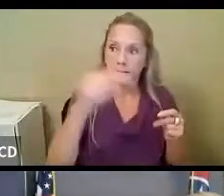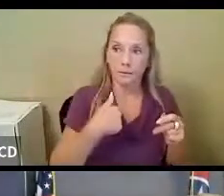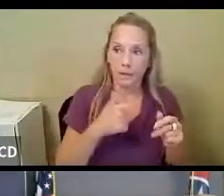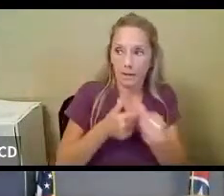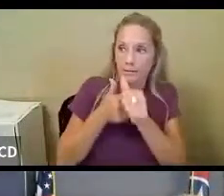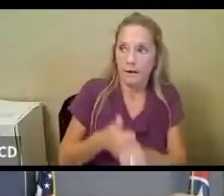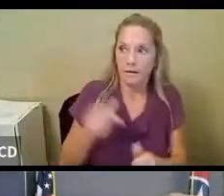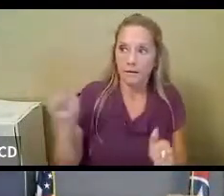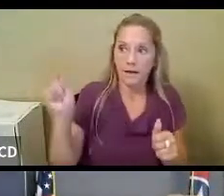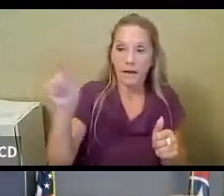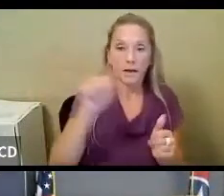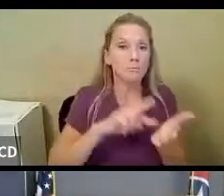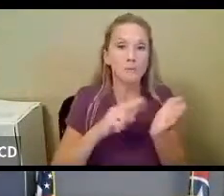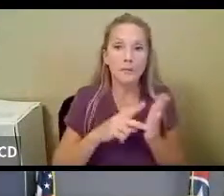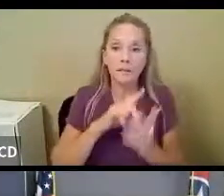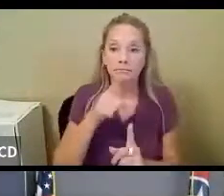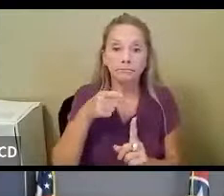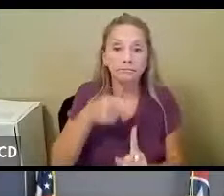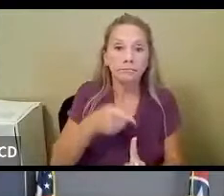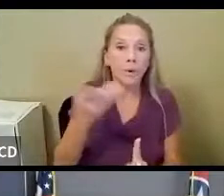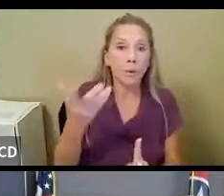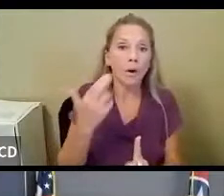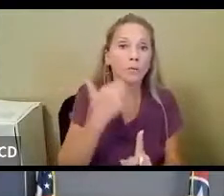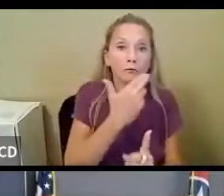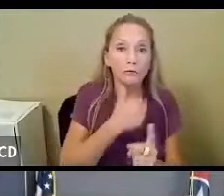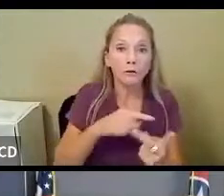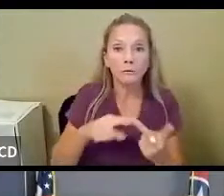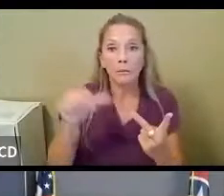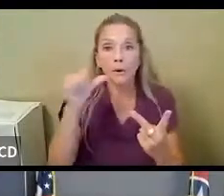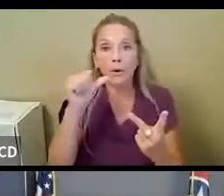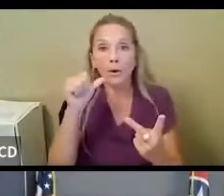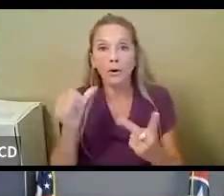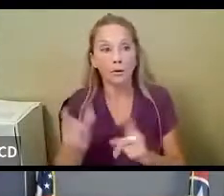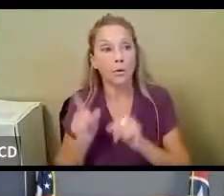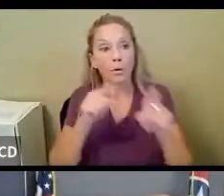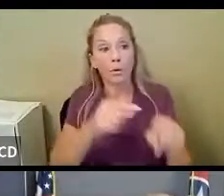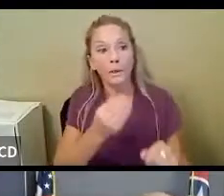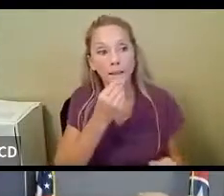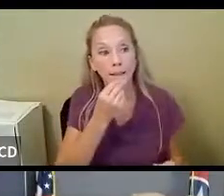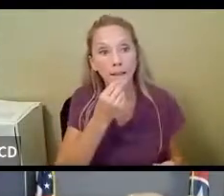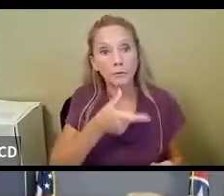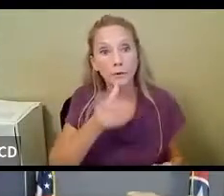So specifically in restaurants and bars where you go there to eat and drink.